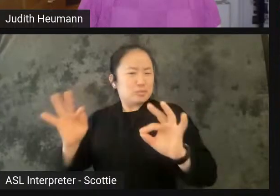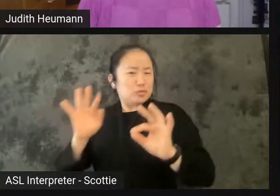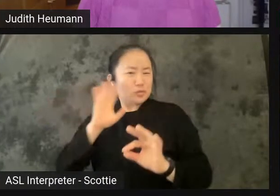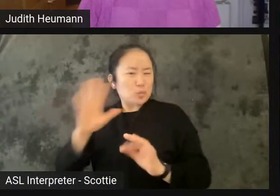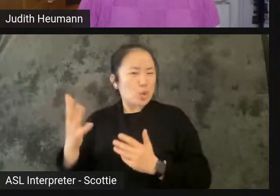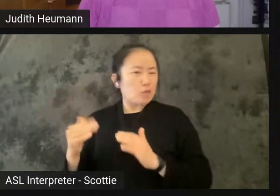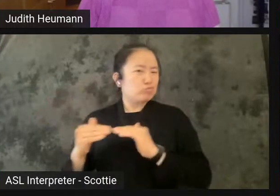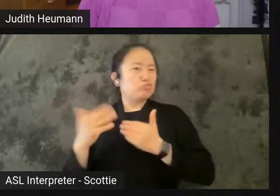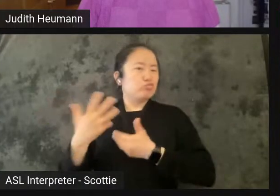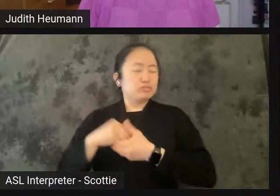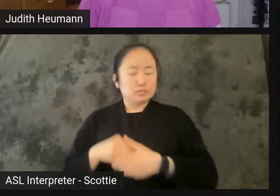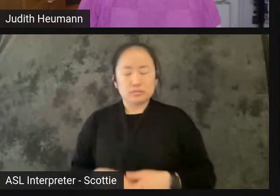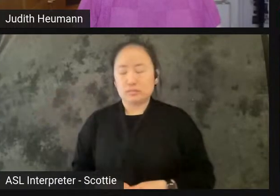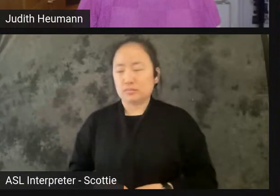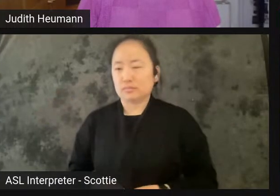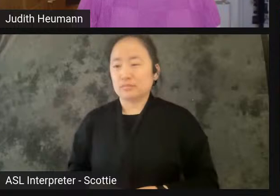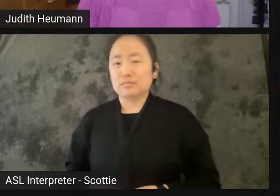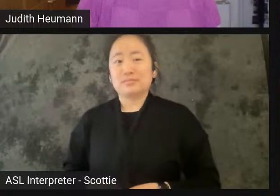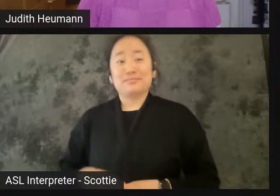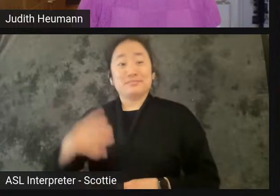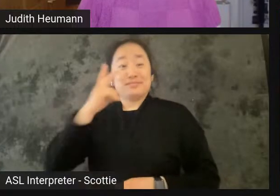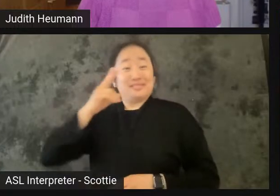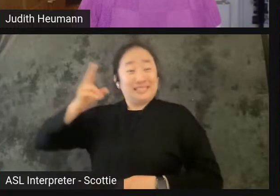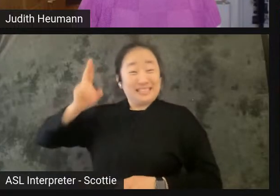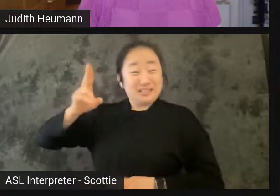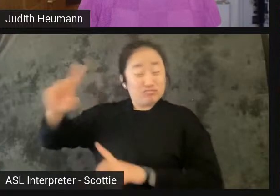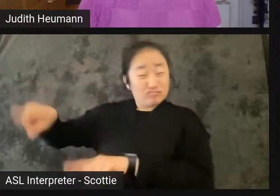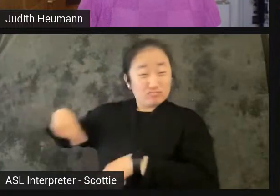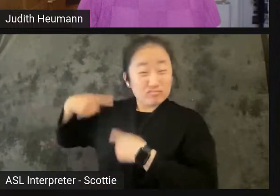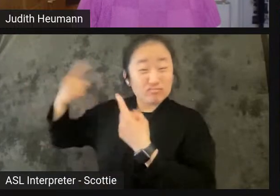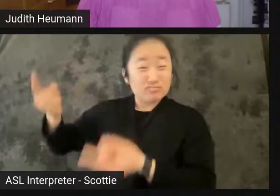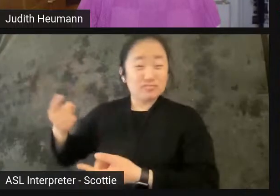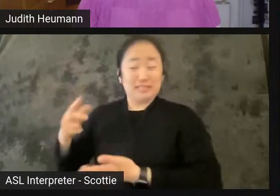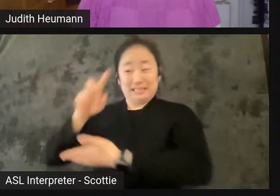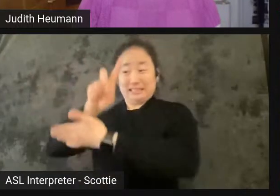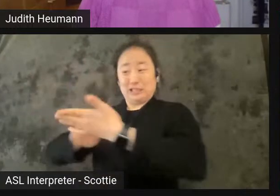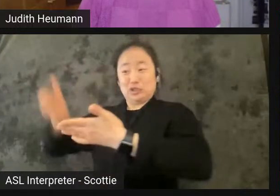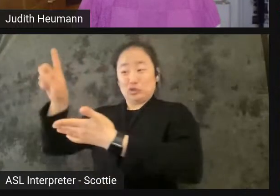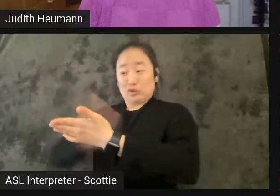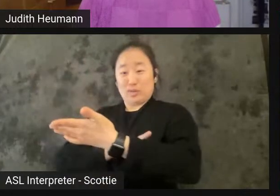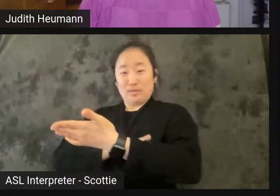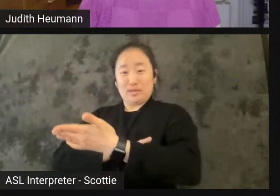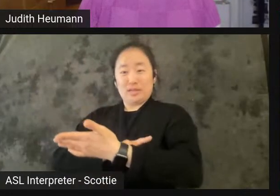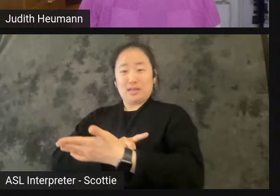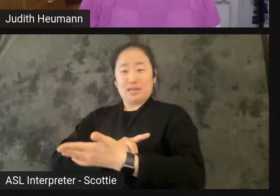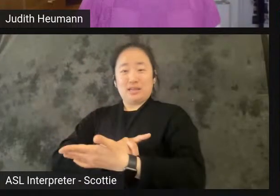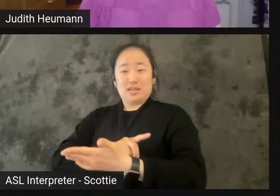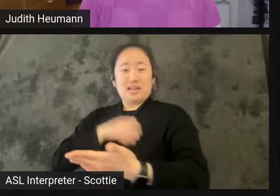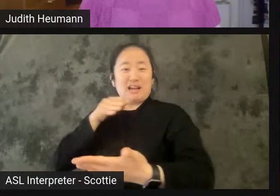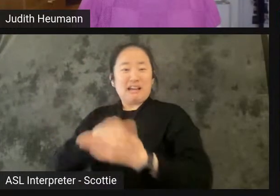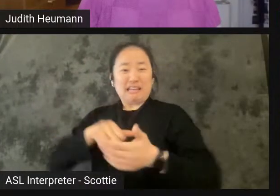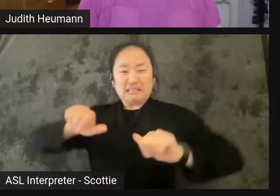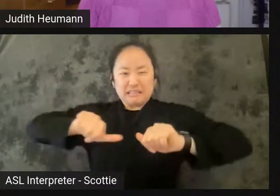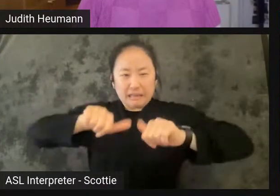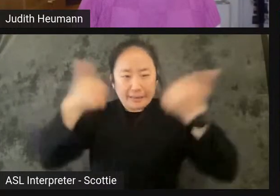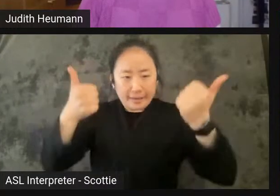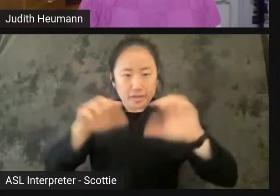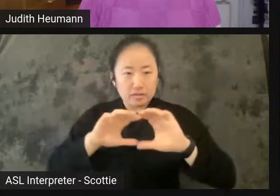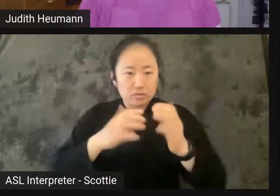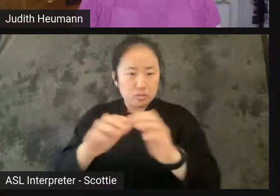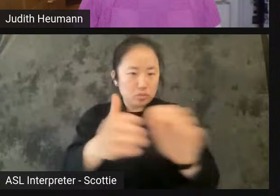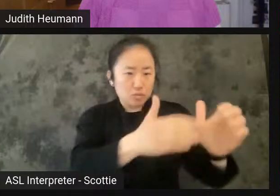historic discrimination against pick a group means that we also frequently